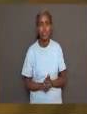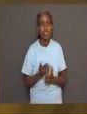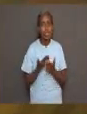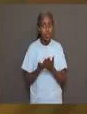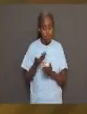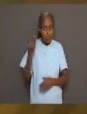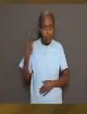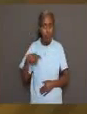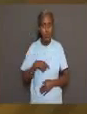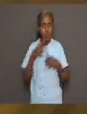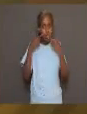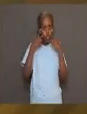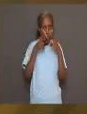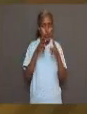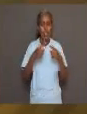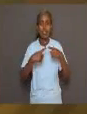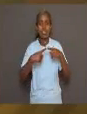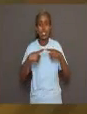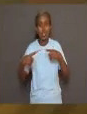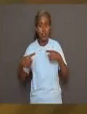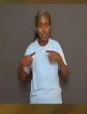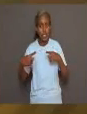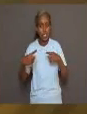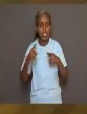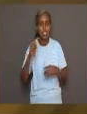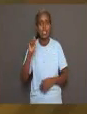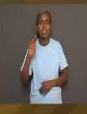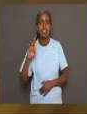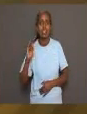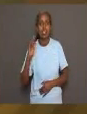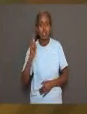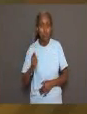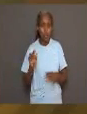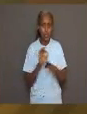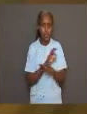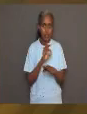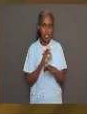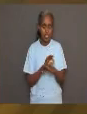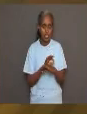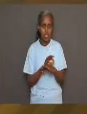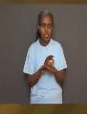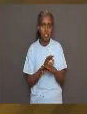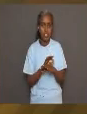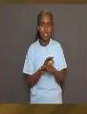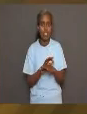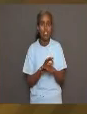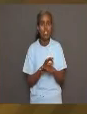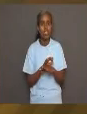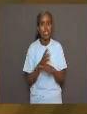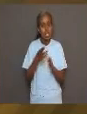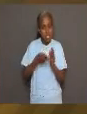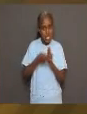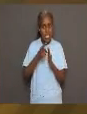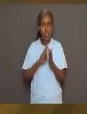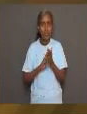Before we look at inverses of trigonometric functions, let us